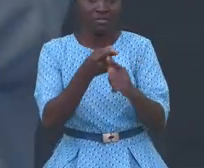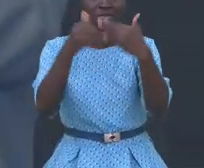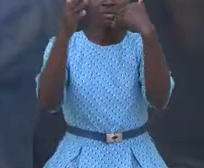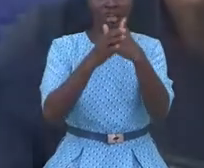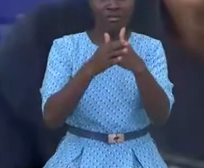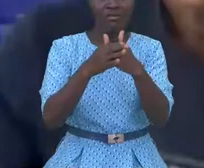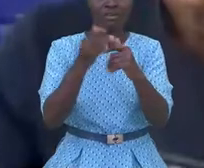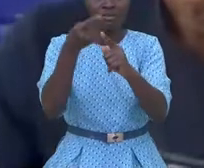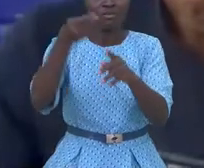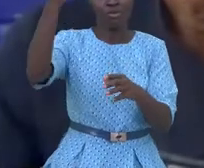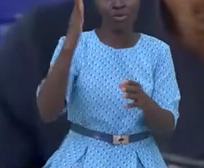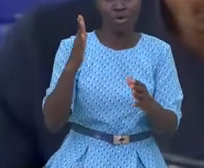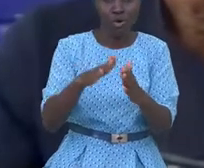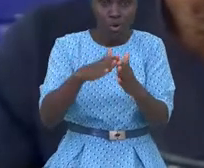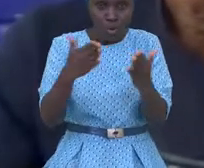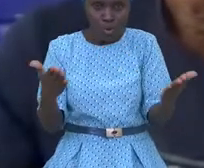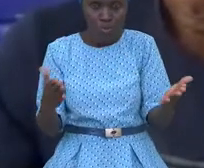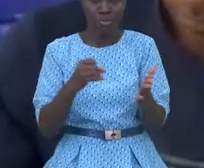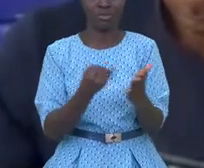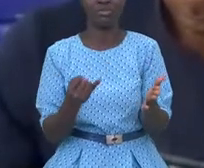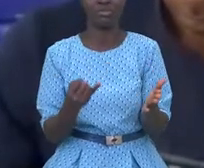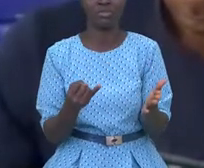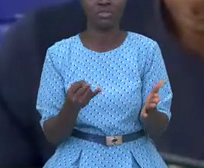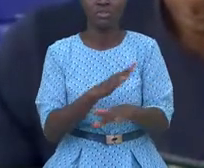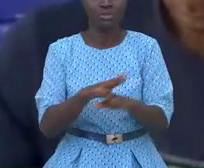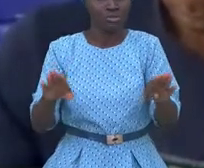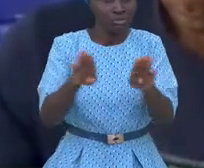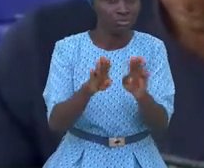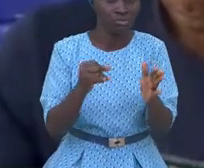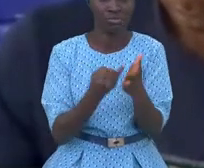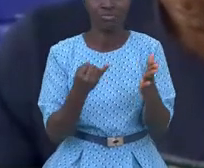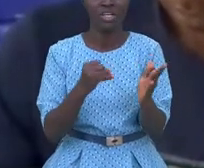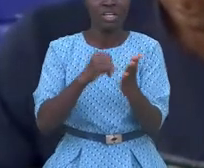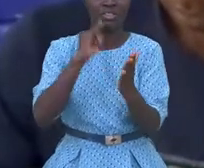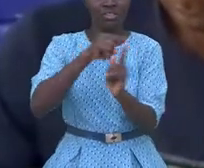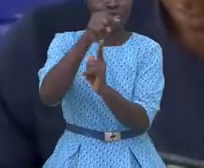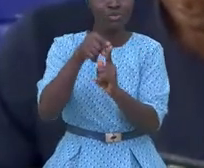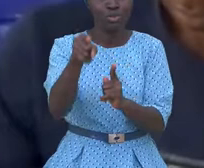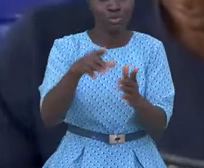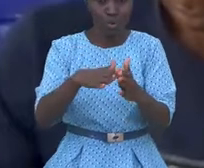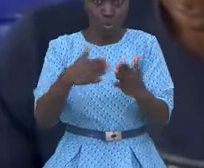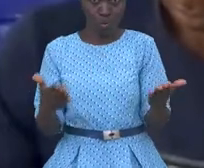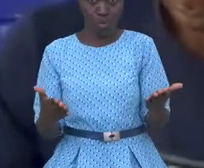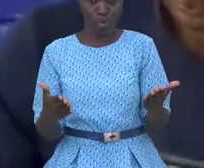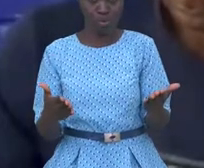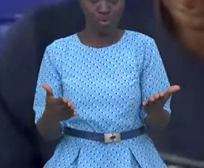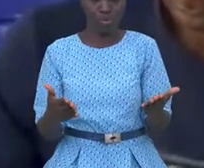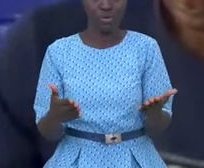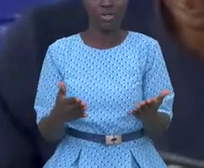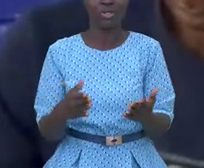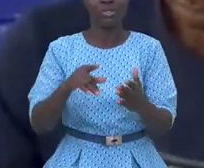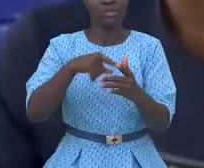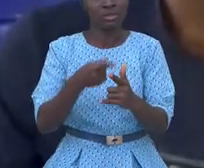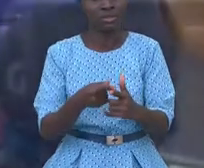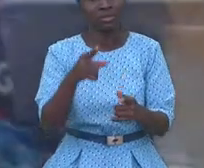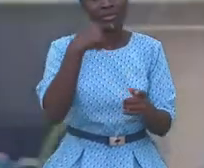it. Unfold it. It is when you unwrap, you unfold. You say, look